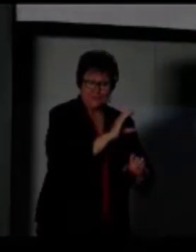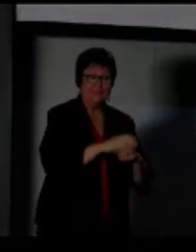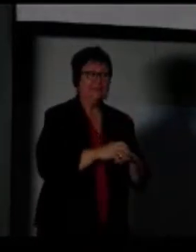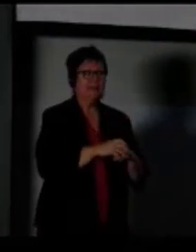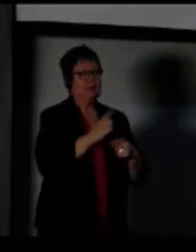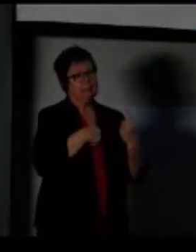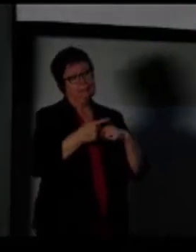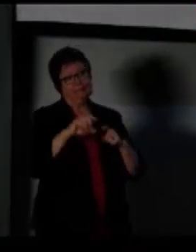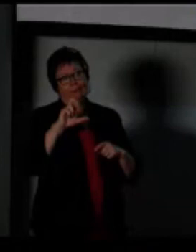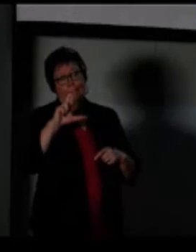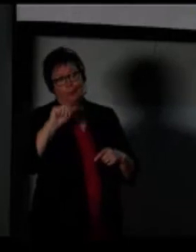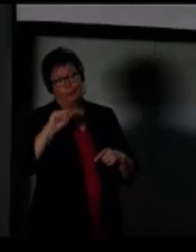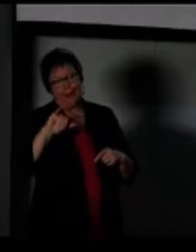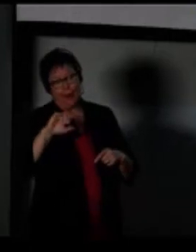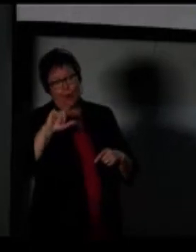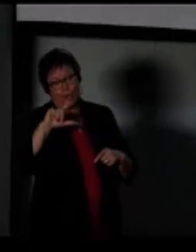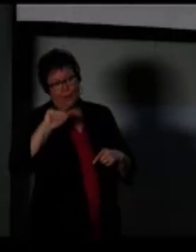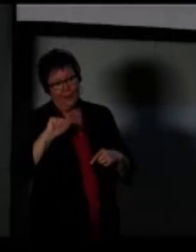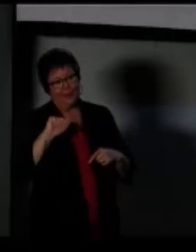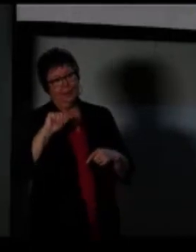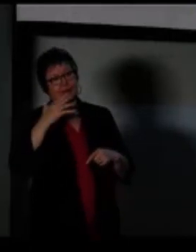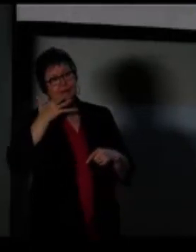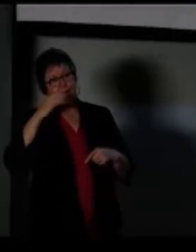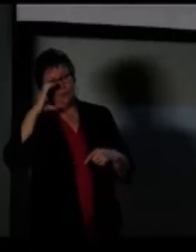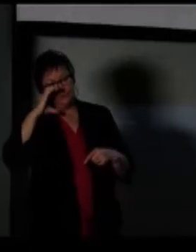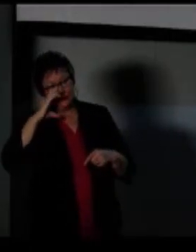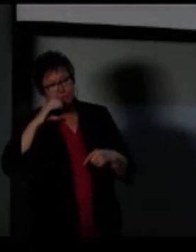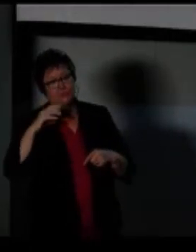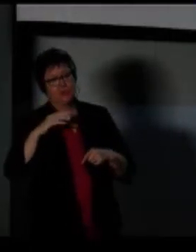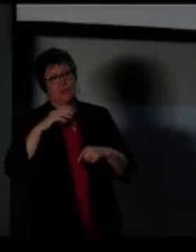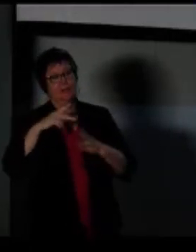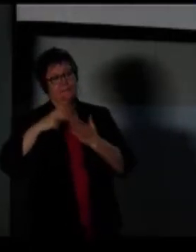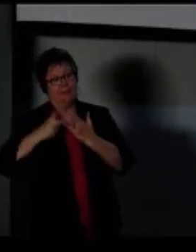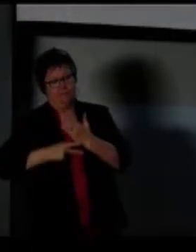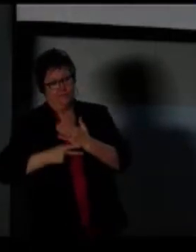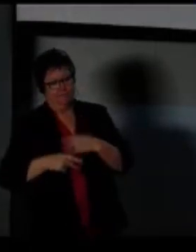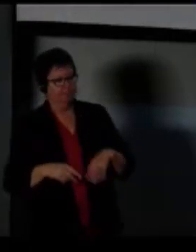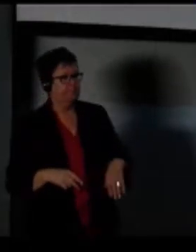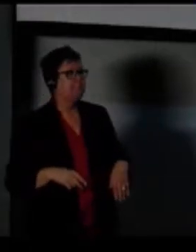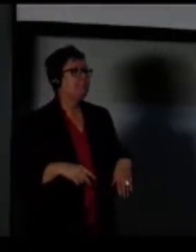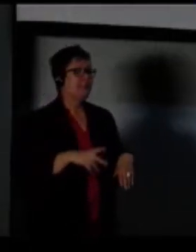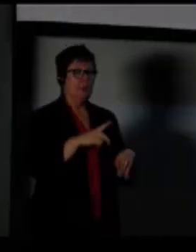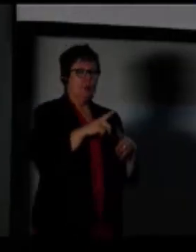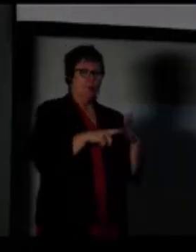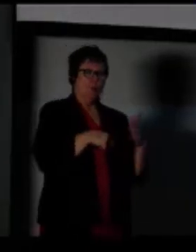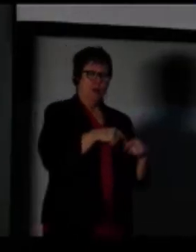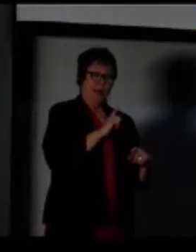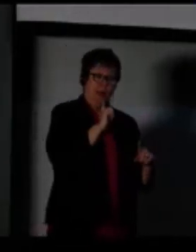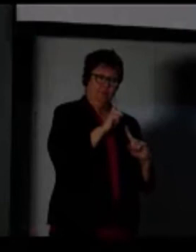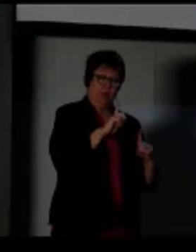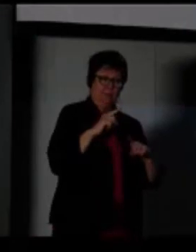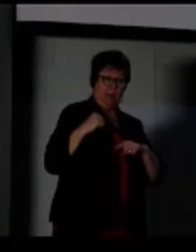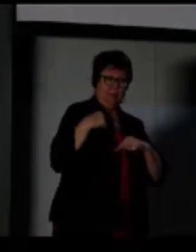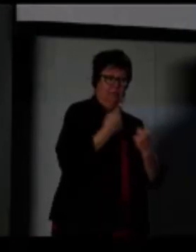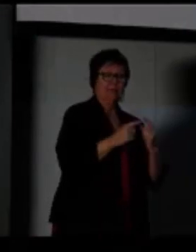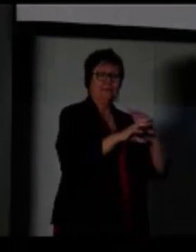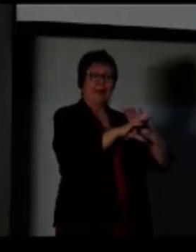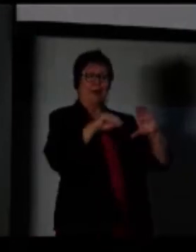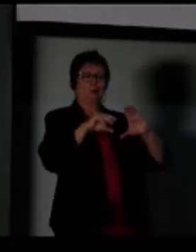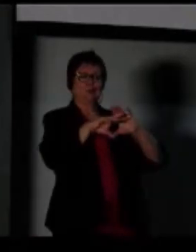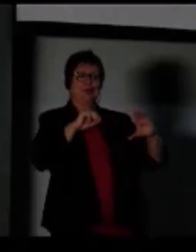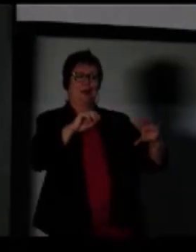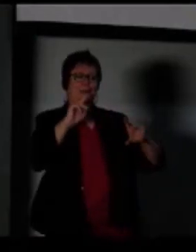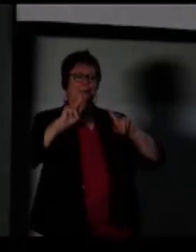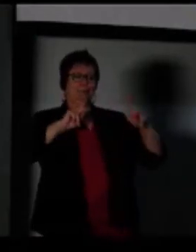from Crayola's color search platform. So what I've talked about so far has been sort of outside